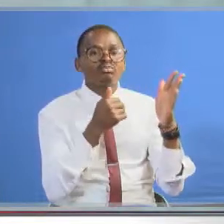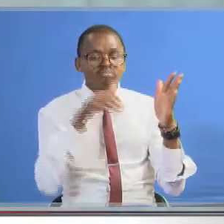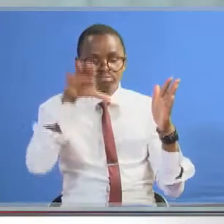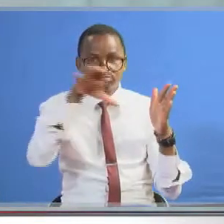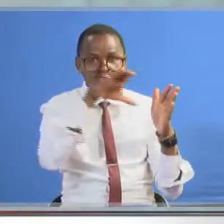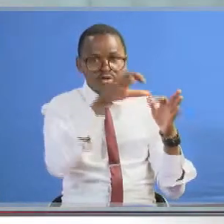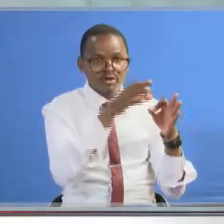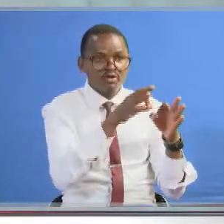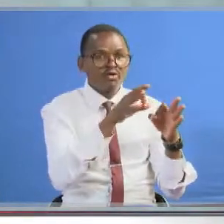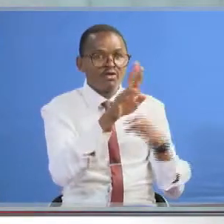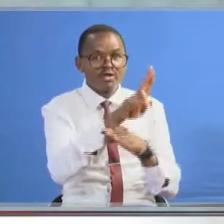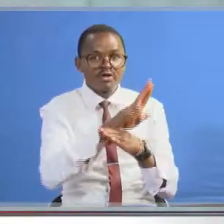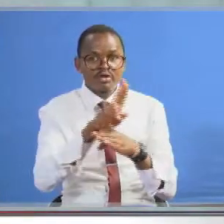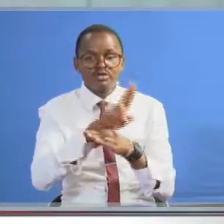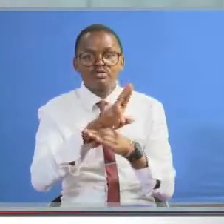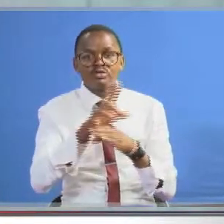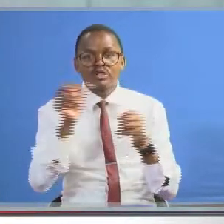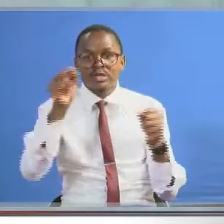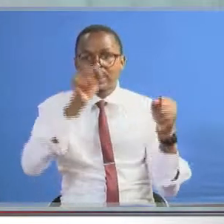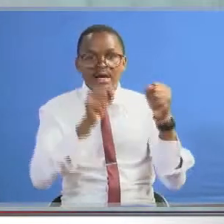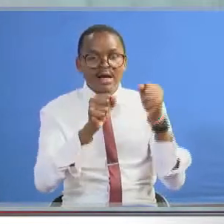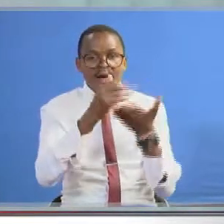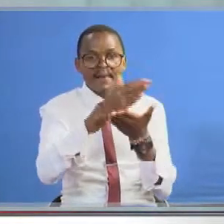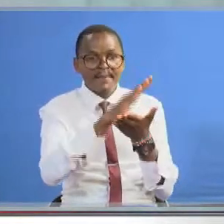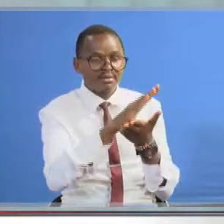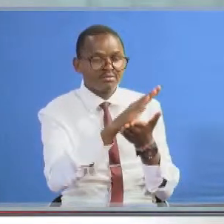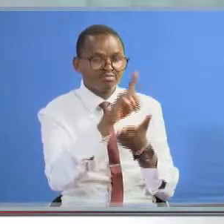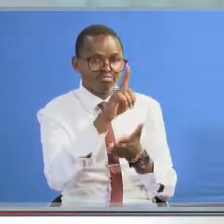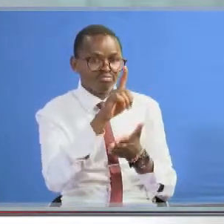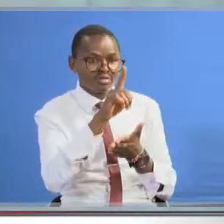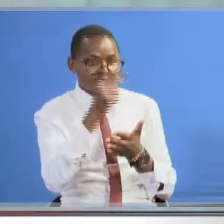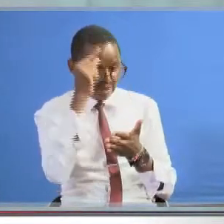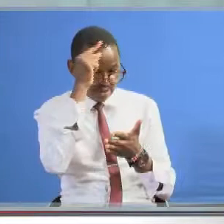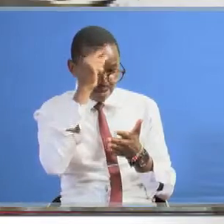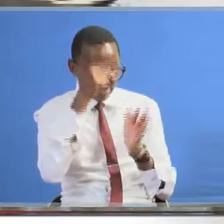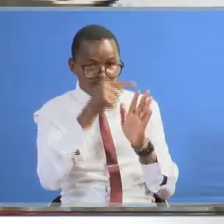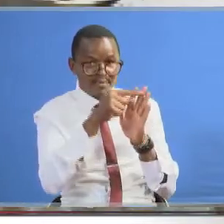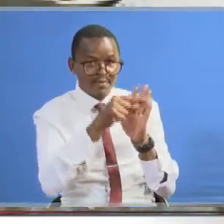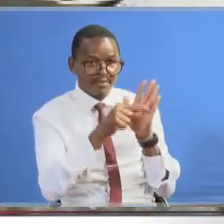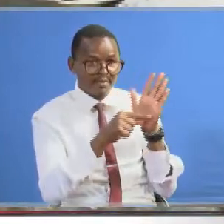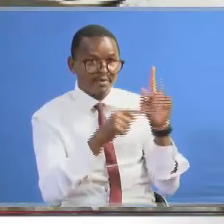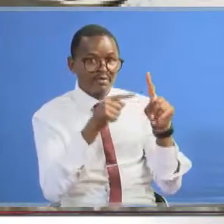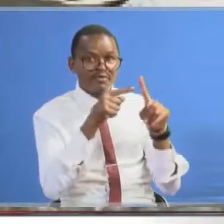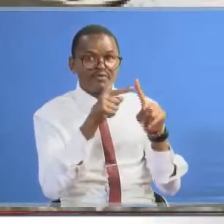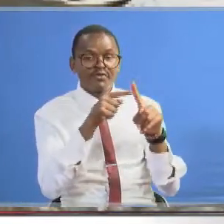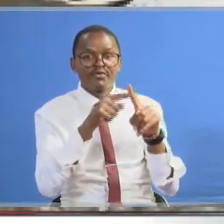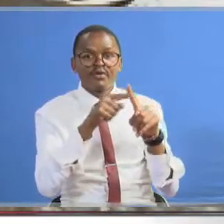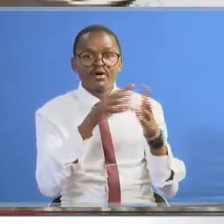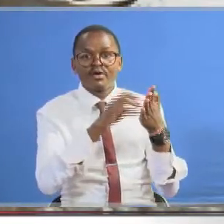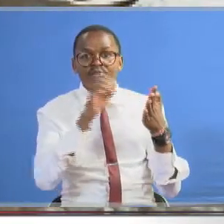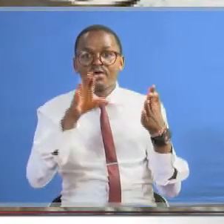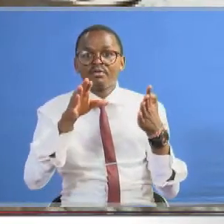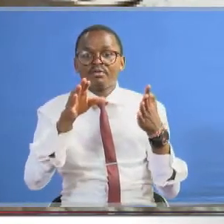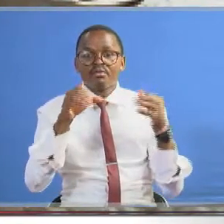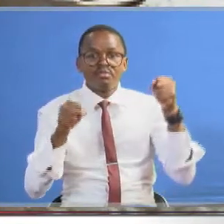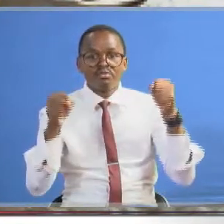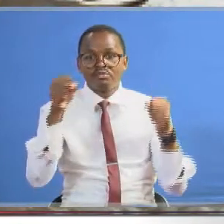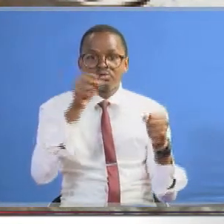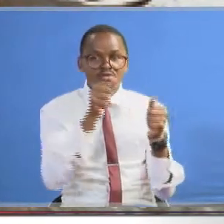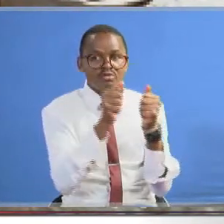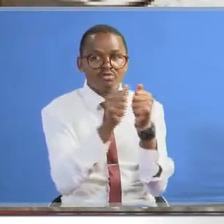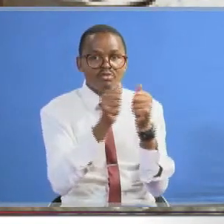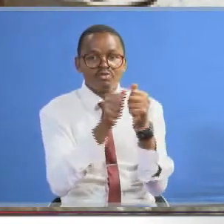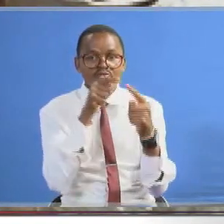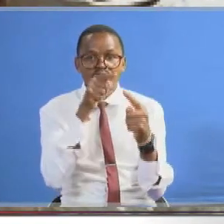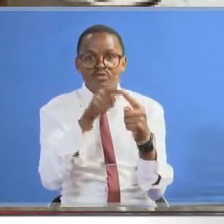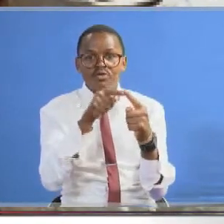market of the used car parts. The policy change is part of the government's agenda to gradually phase out second-hand vehicles with the ultimate